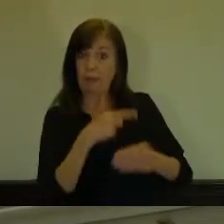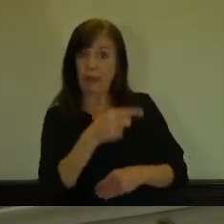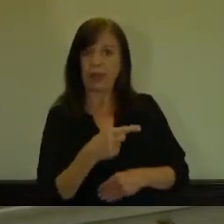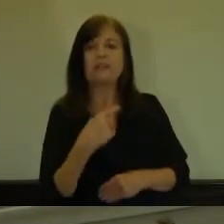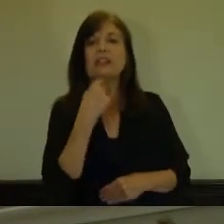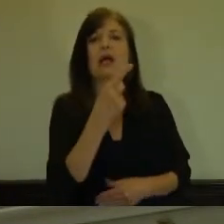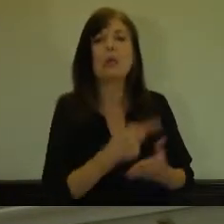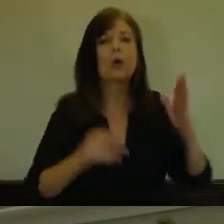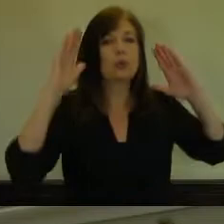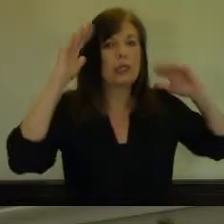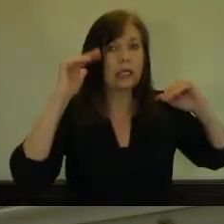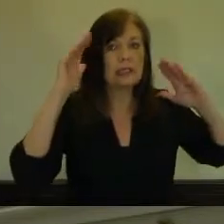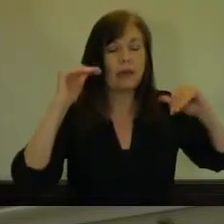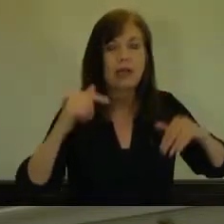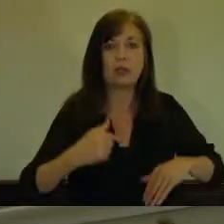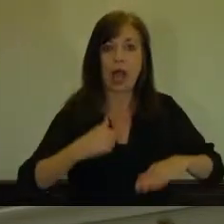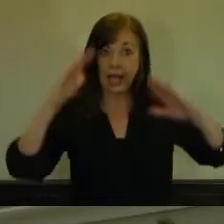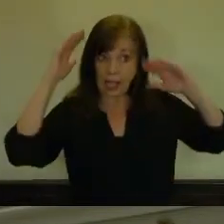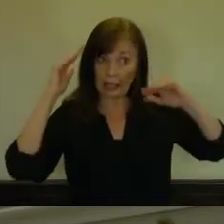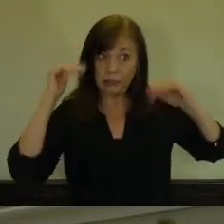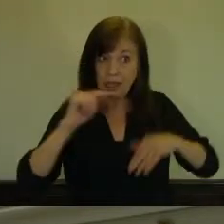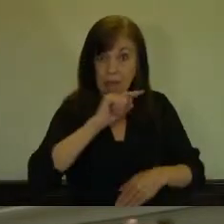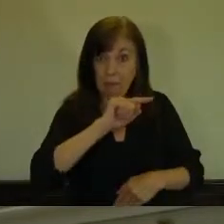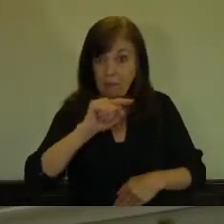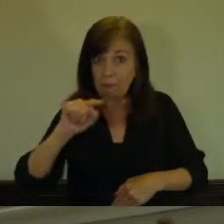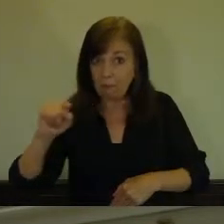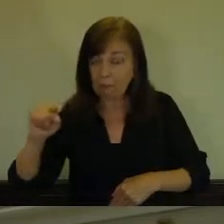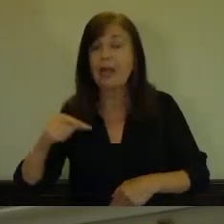after putting out that ask and that request,